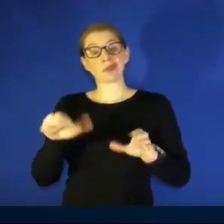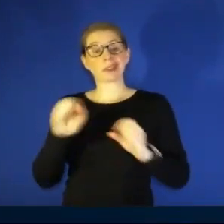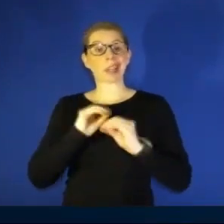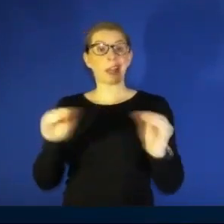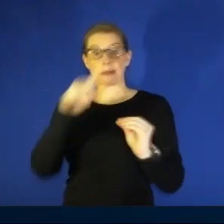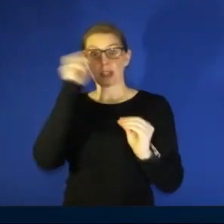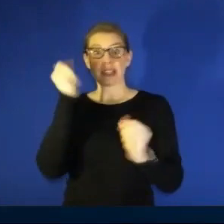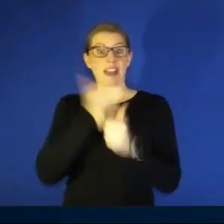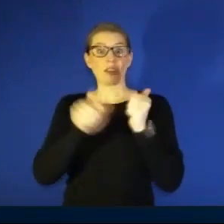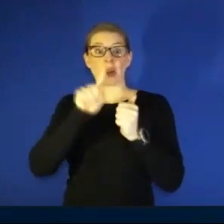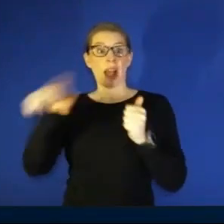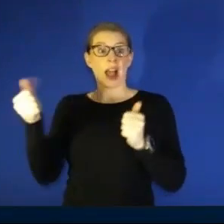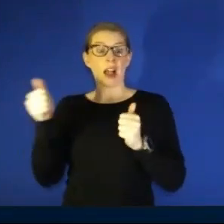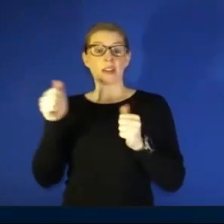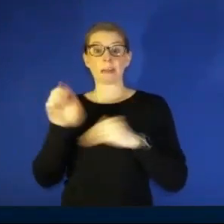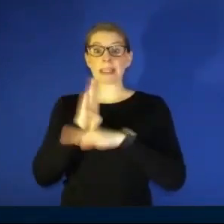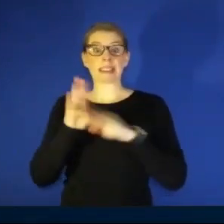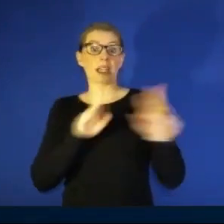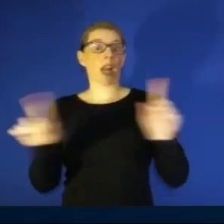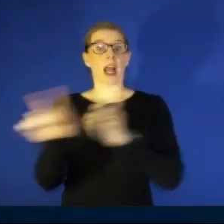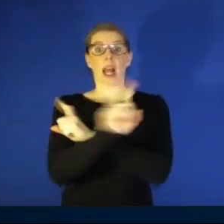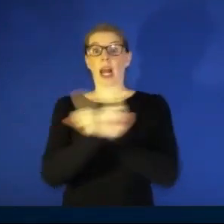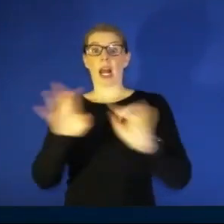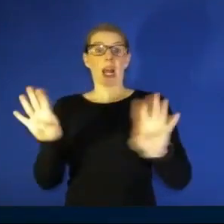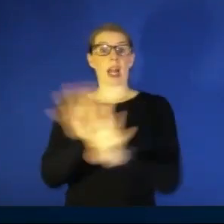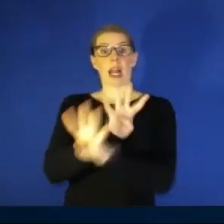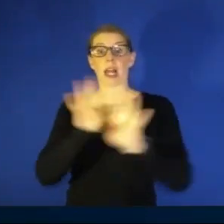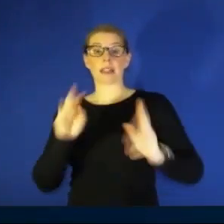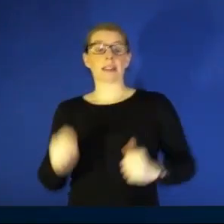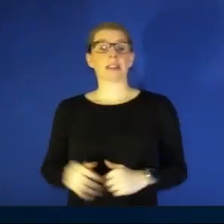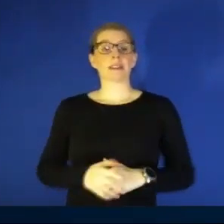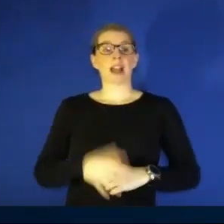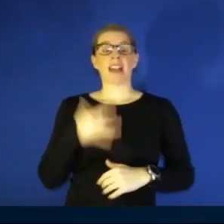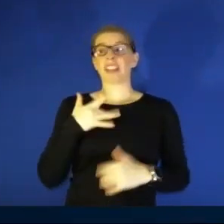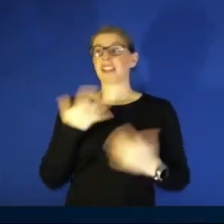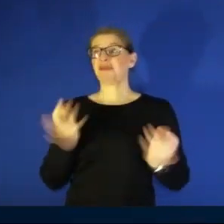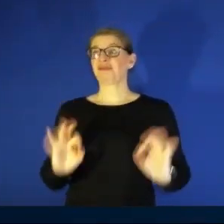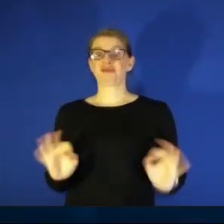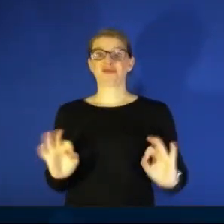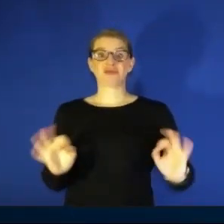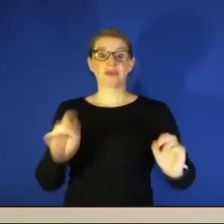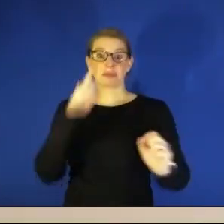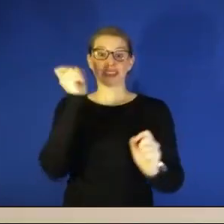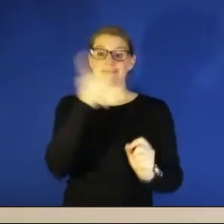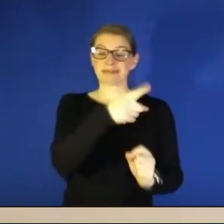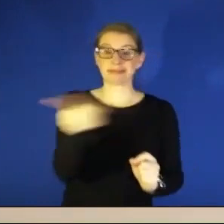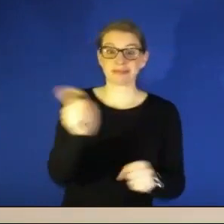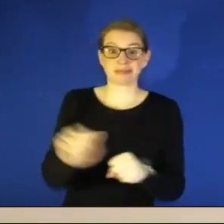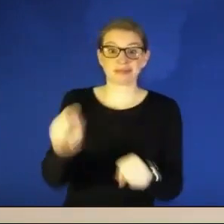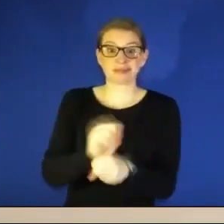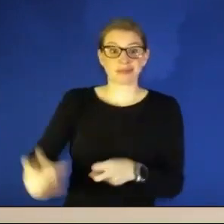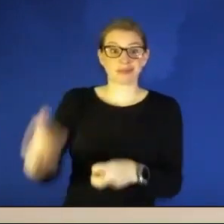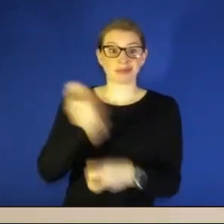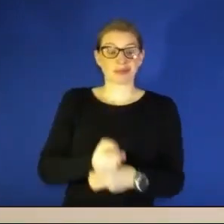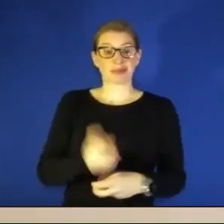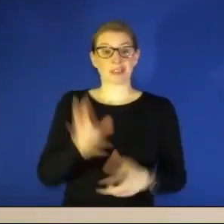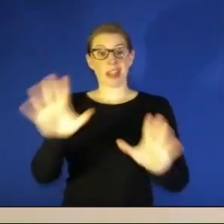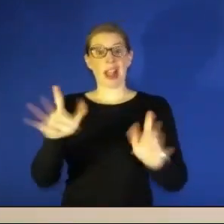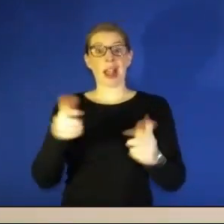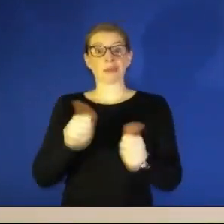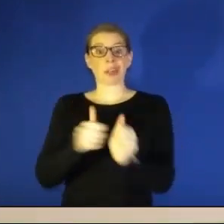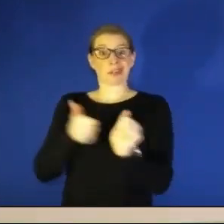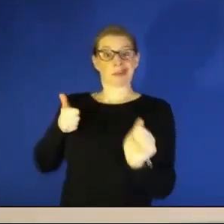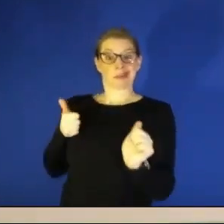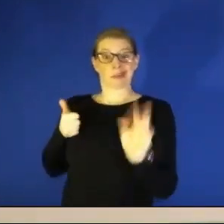is so busy. I always feel so useless because everyone is so hard at work. Hey, I'm just trying to stay out of the way, Jess. Right?